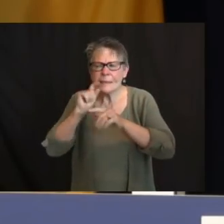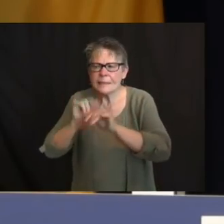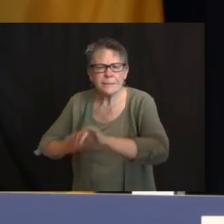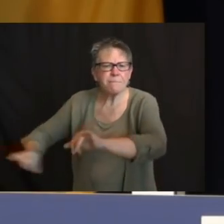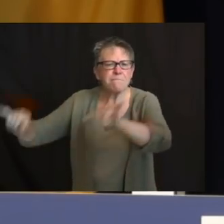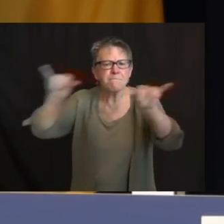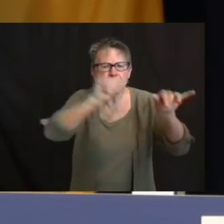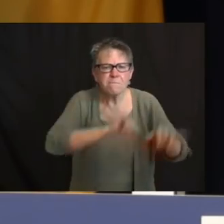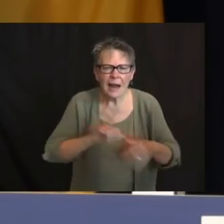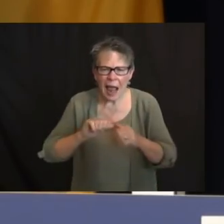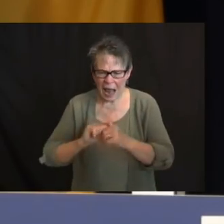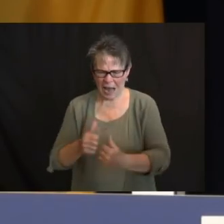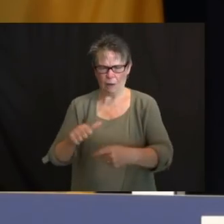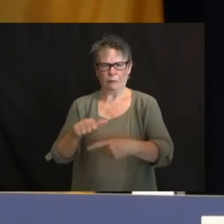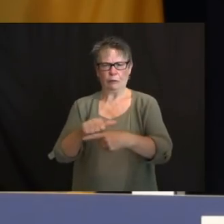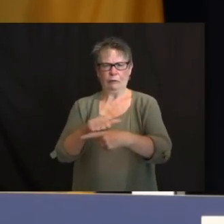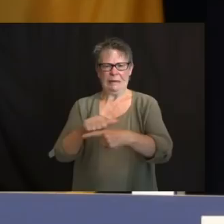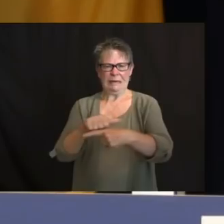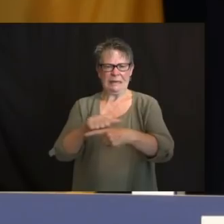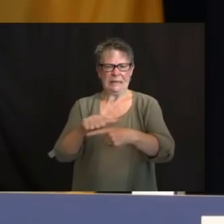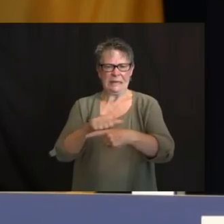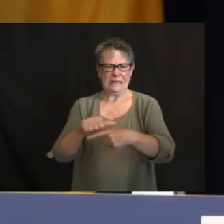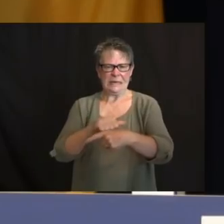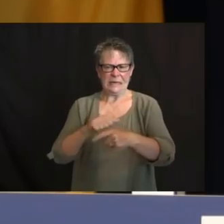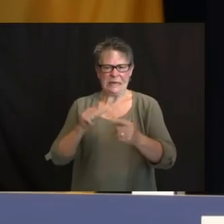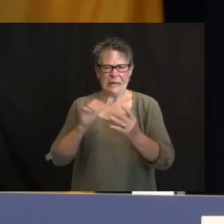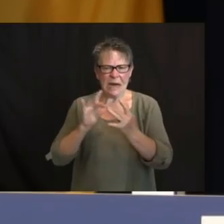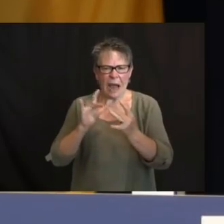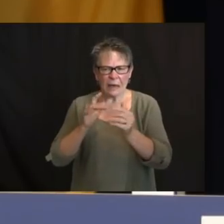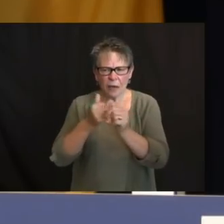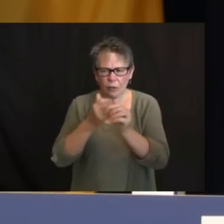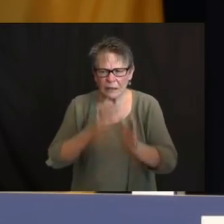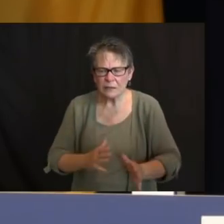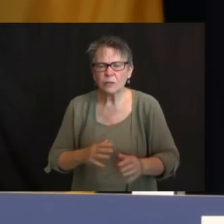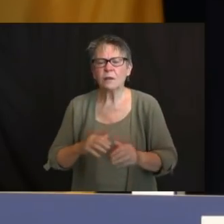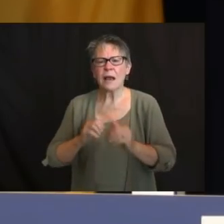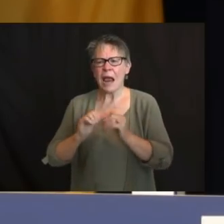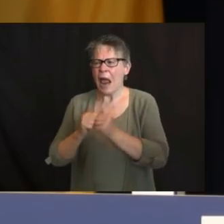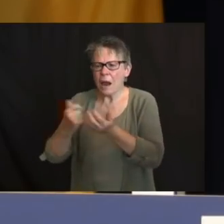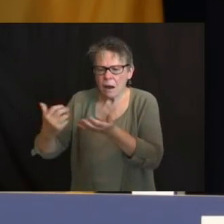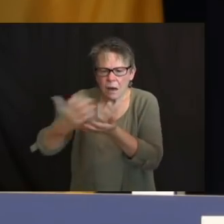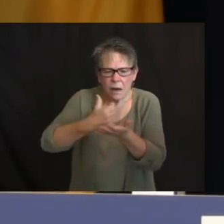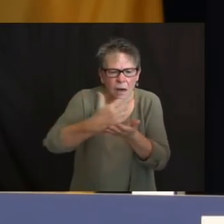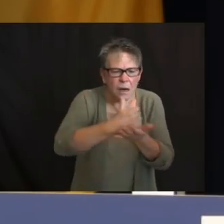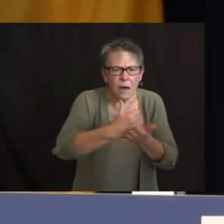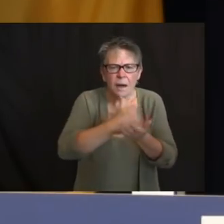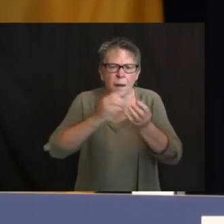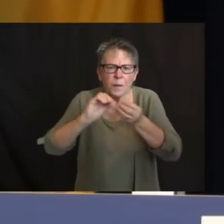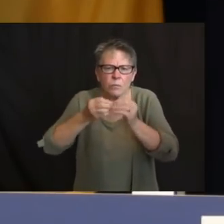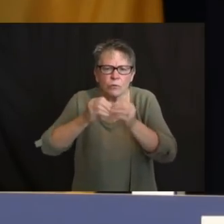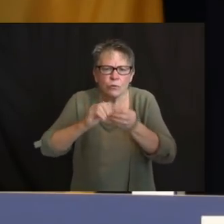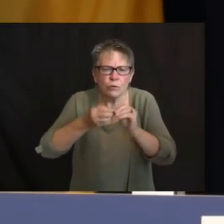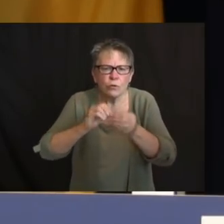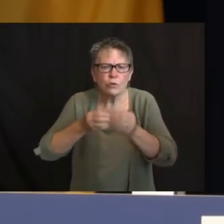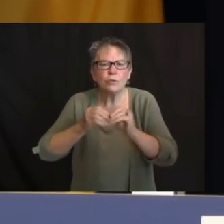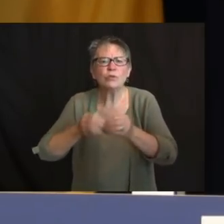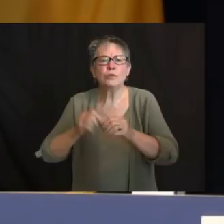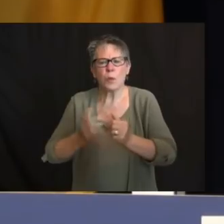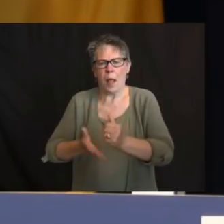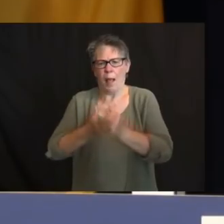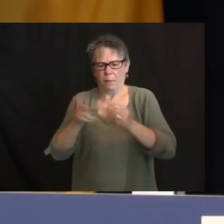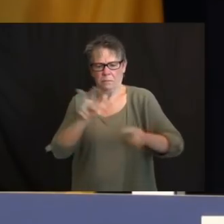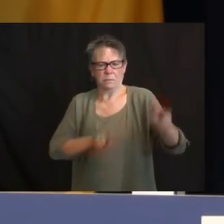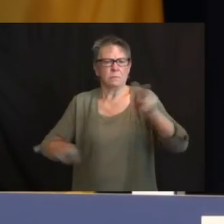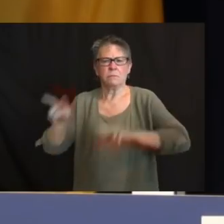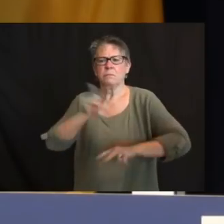scale up the number of tracers to ensure there is more contact tracing staff and that as many of these new contact tracers as